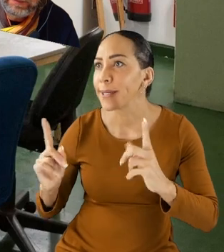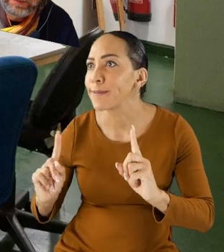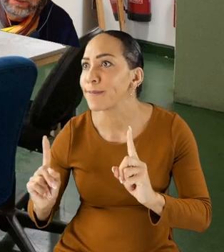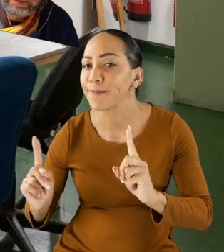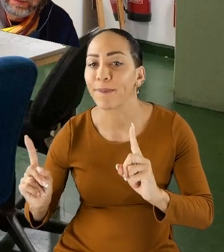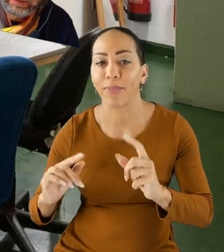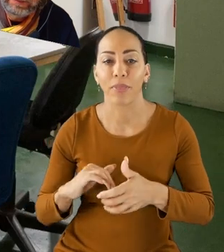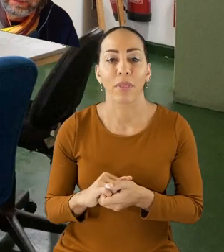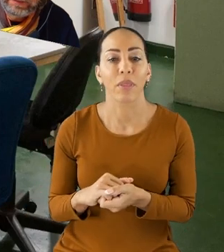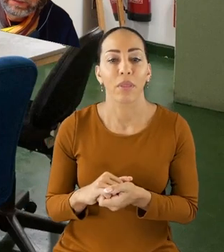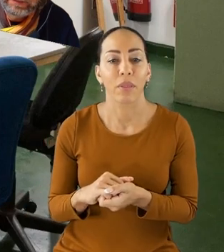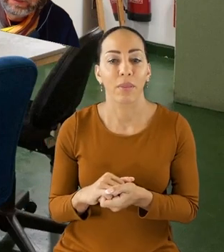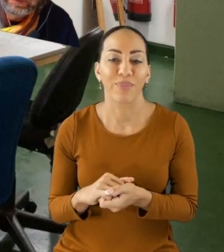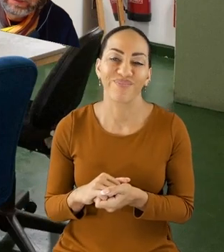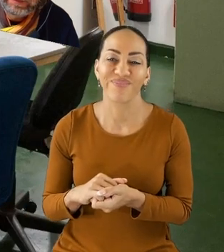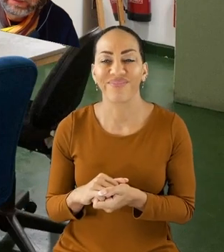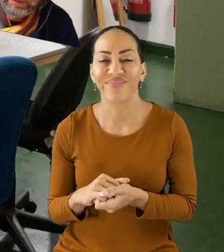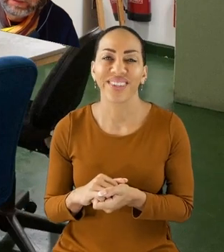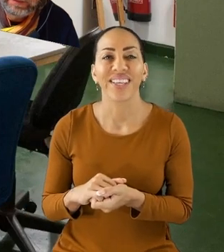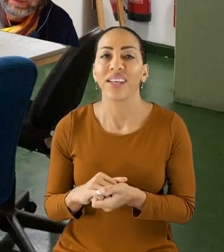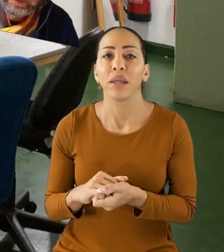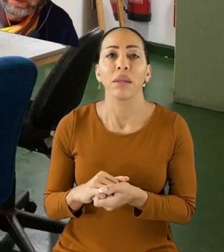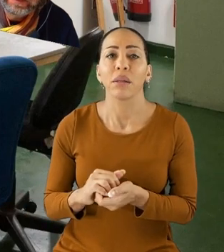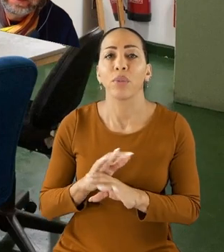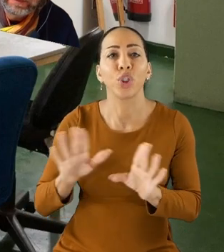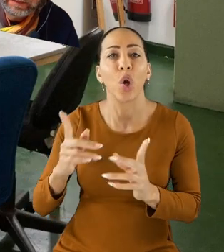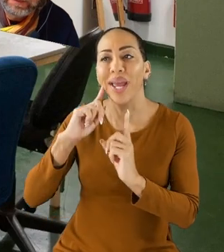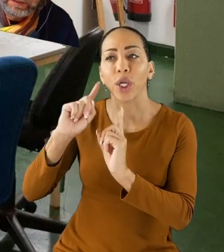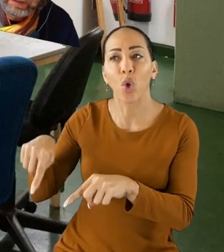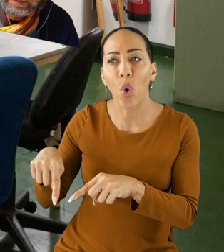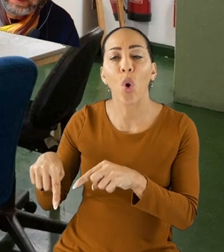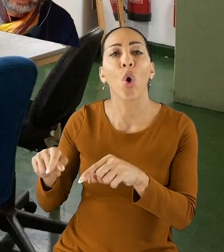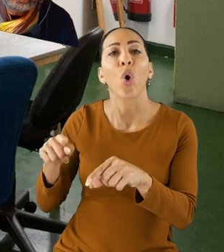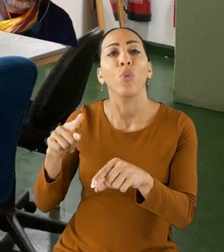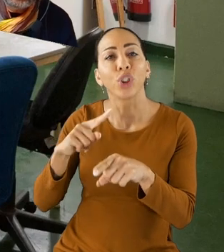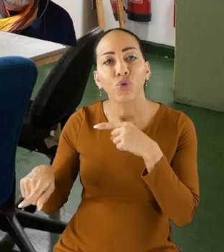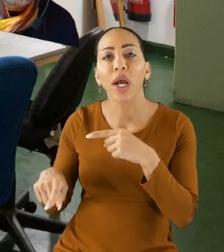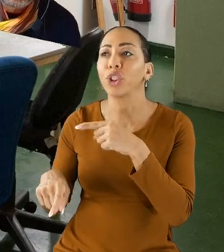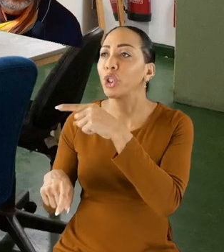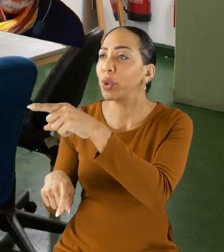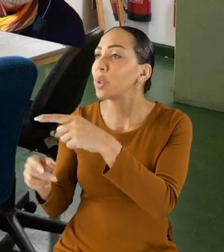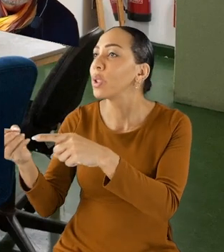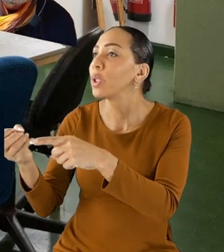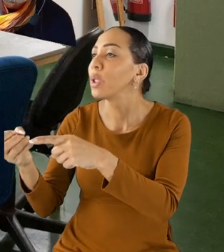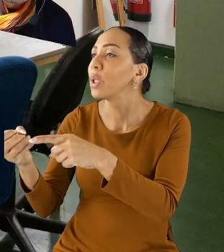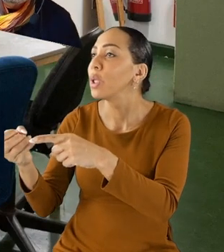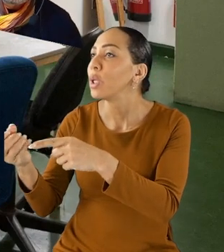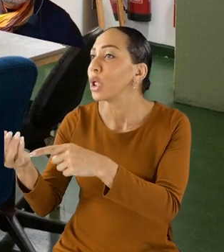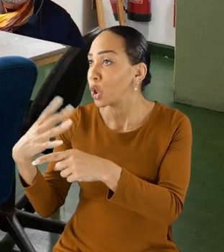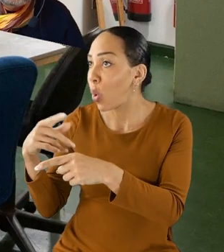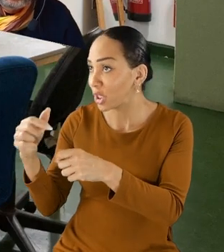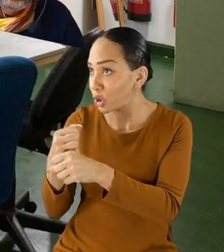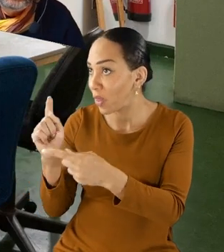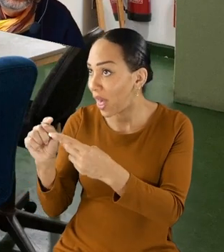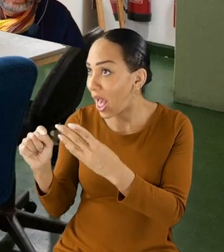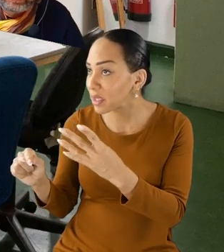agreed that, we wouldn't just sort of ignore. You sort of confront it and sort of and work with it, but try to